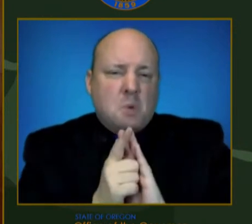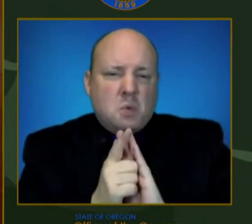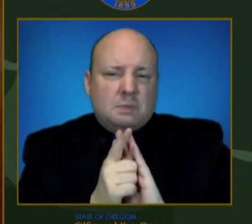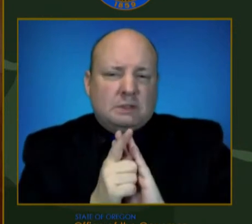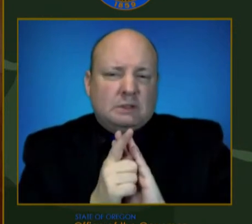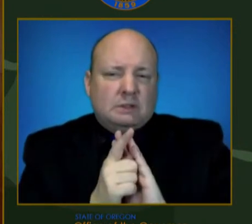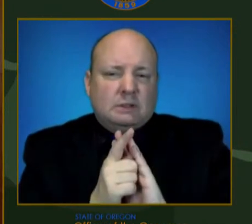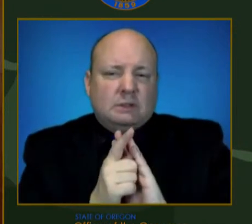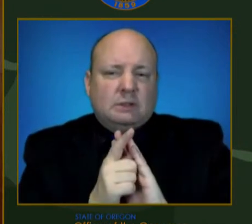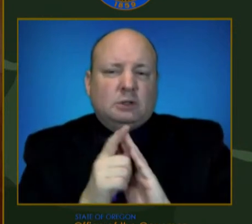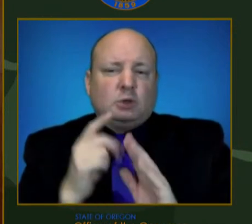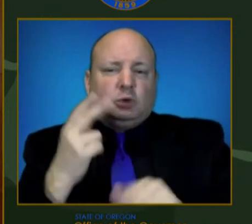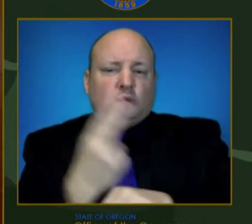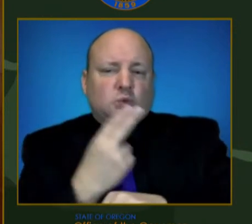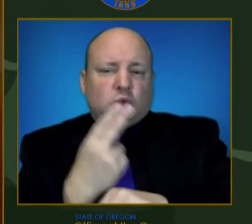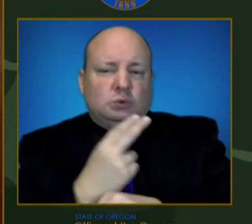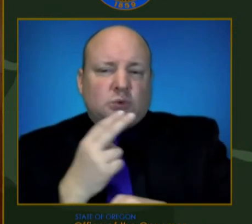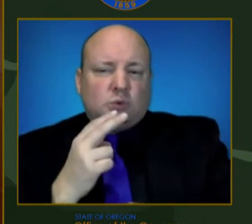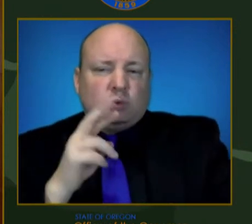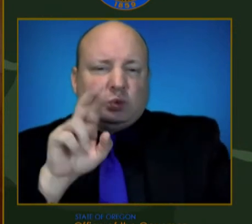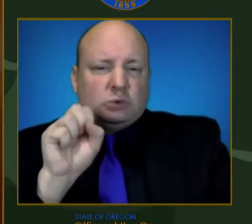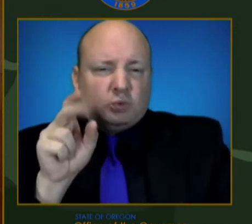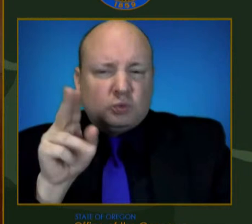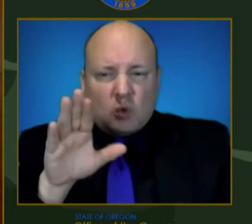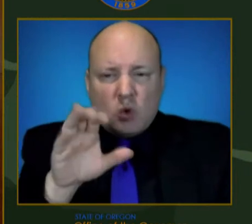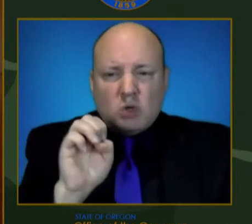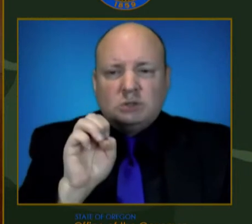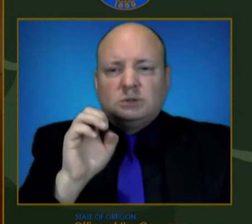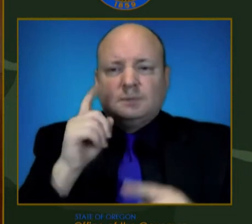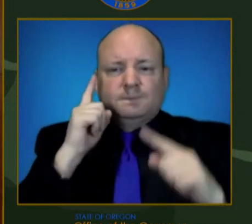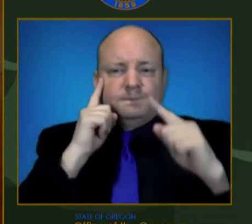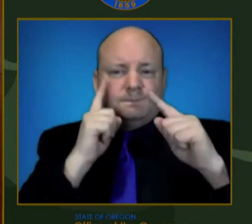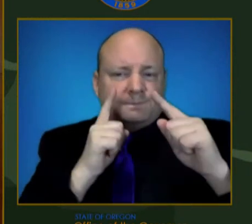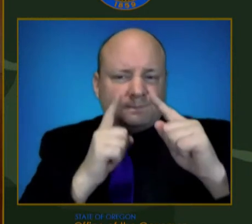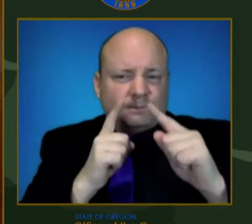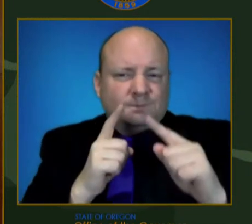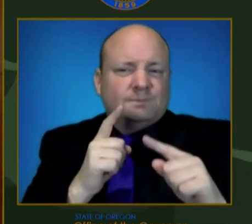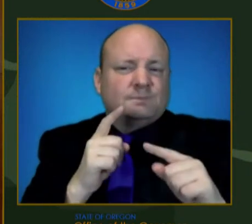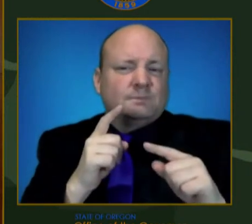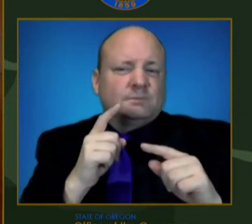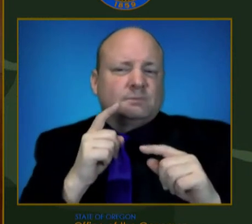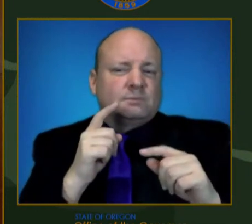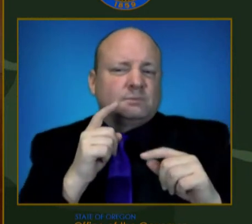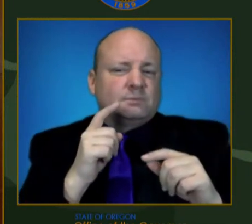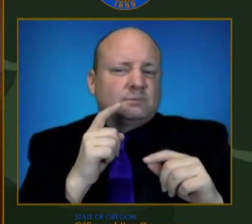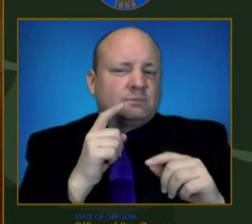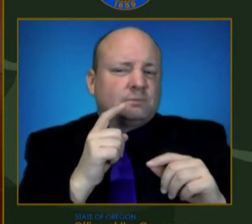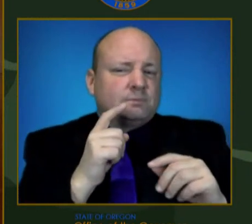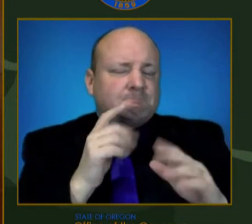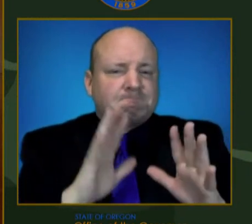record resources and funding to achieve this vision. Let's get this done.